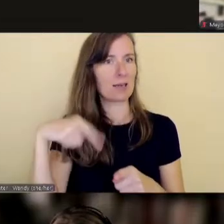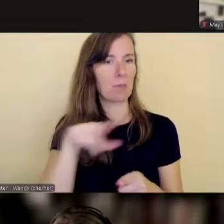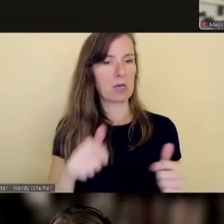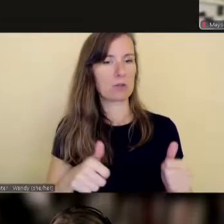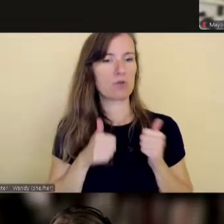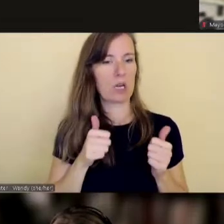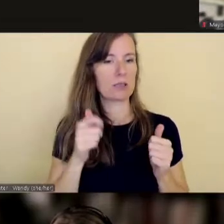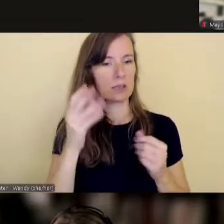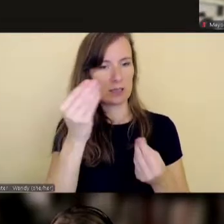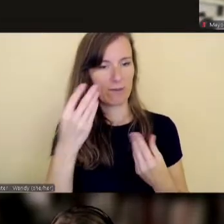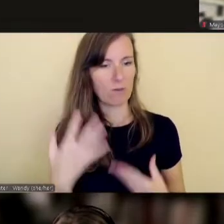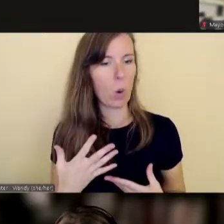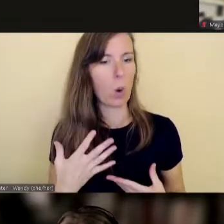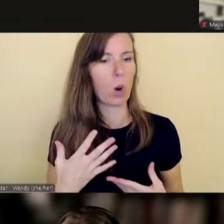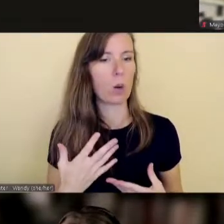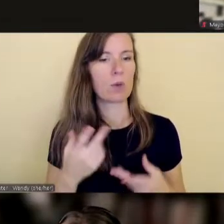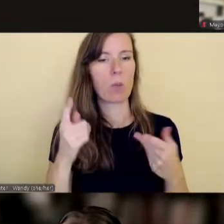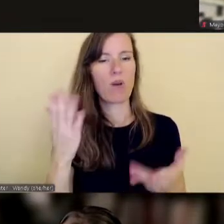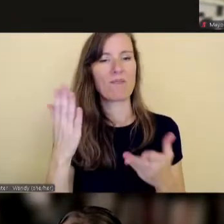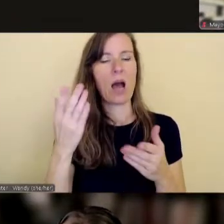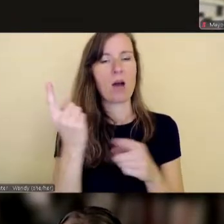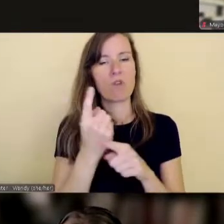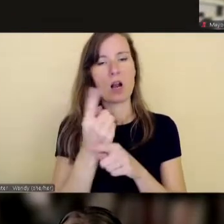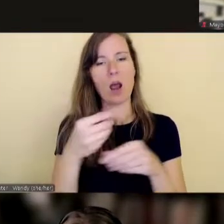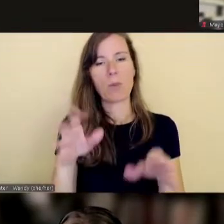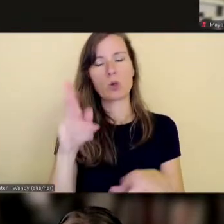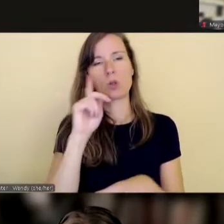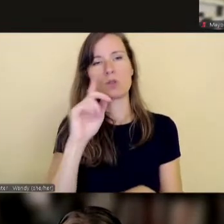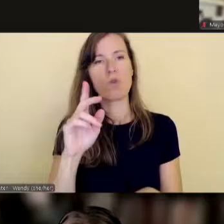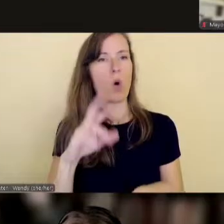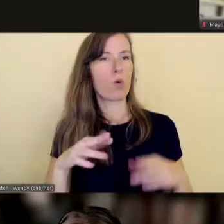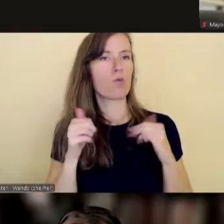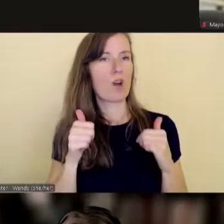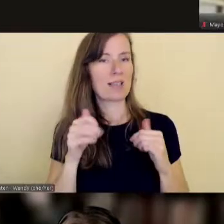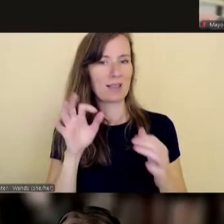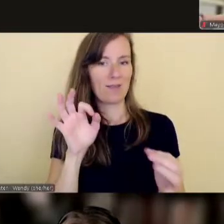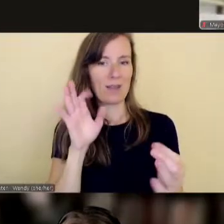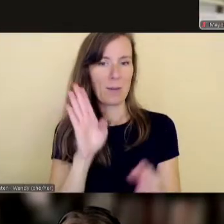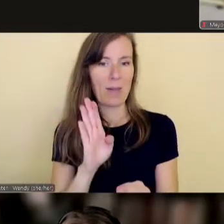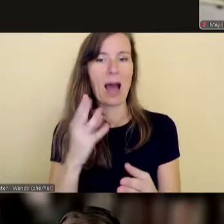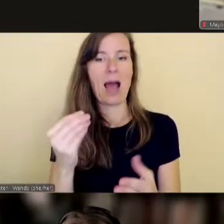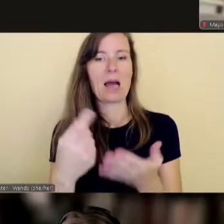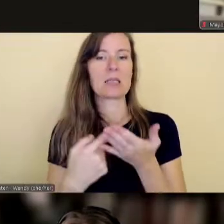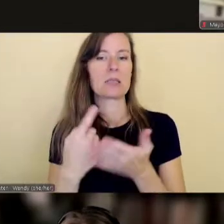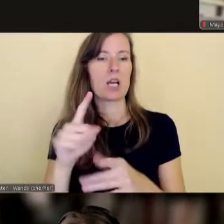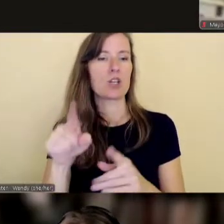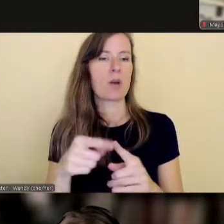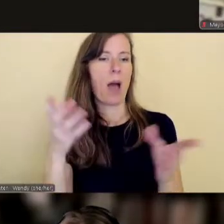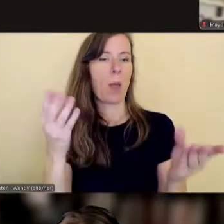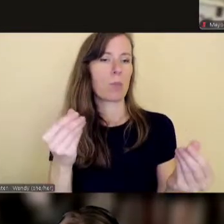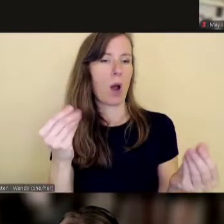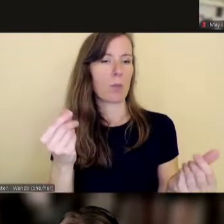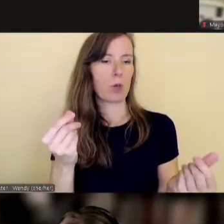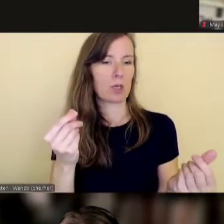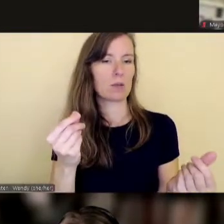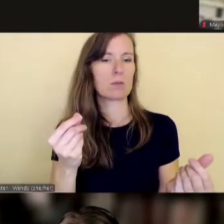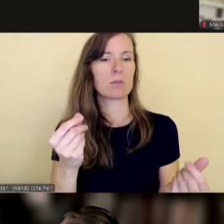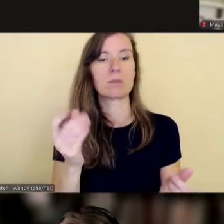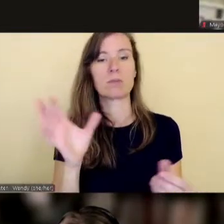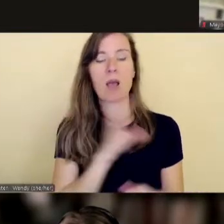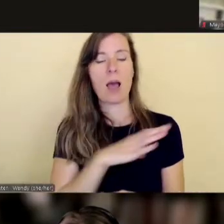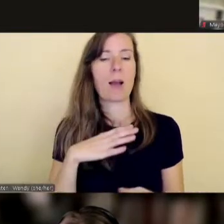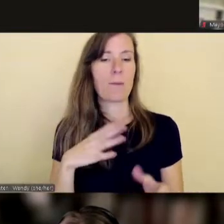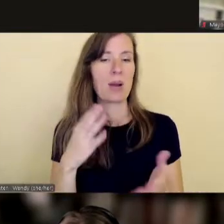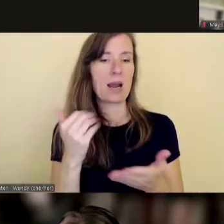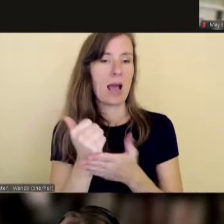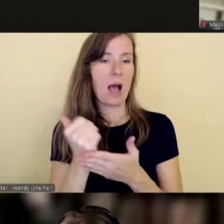Now, the committee helped bring the well-attended forum on data centers to Cheverly on November 6th and